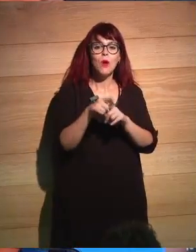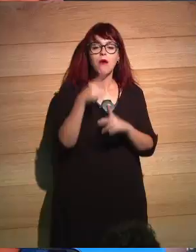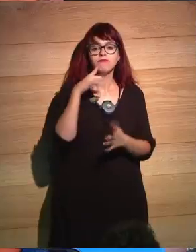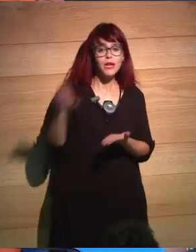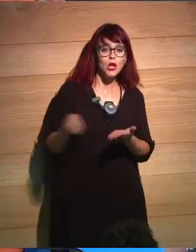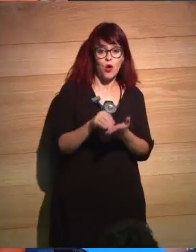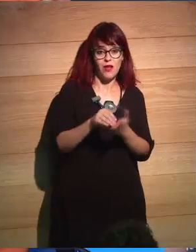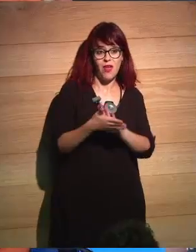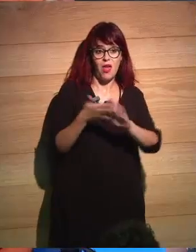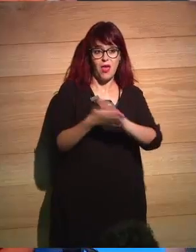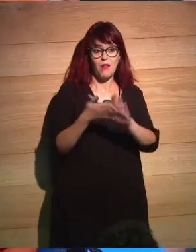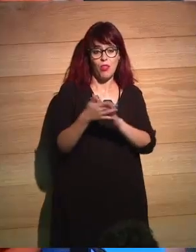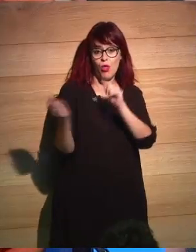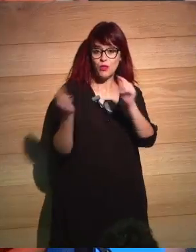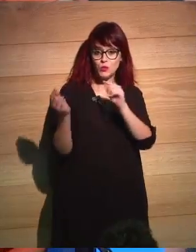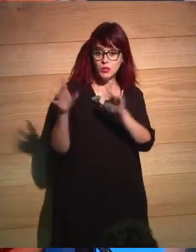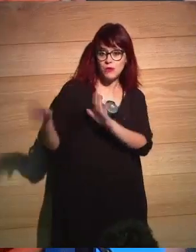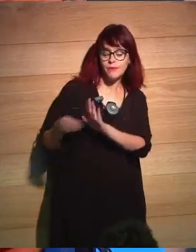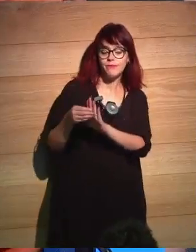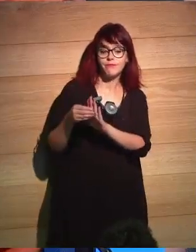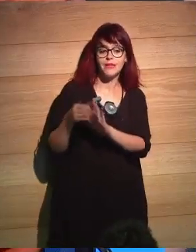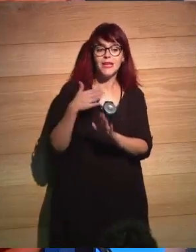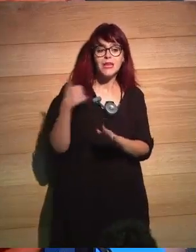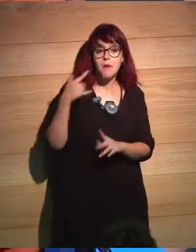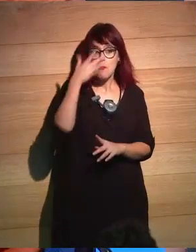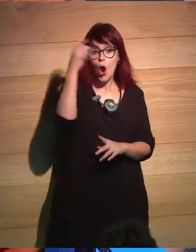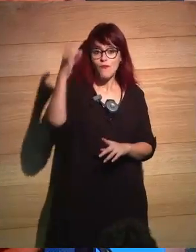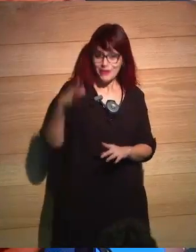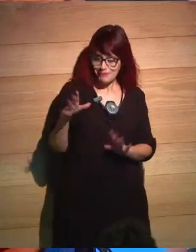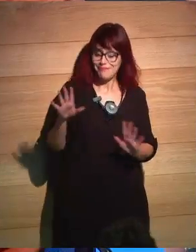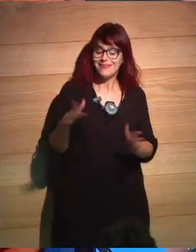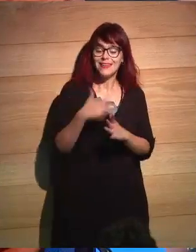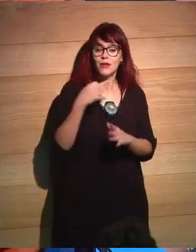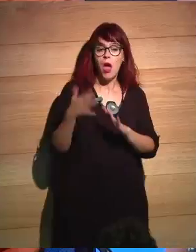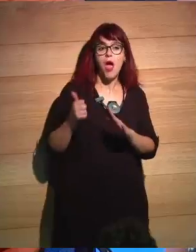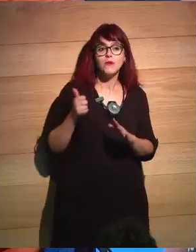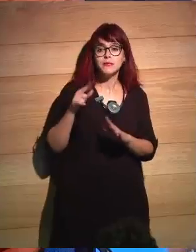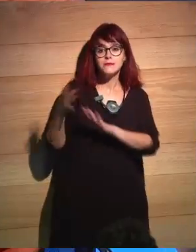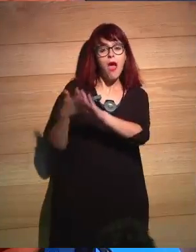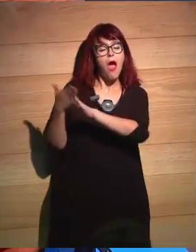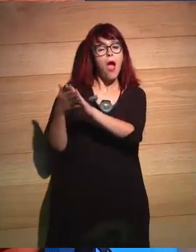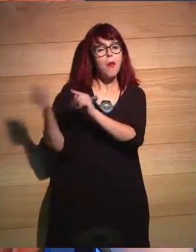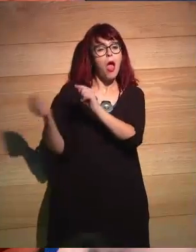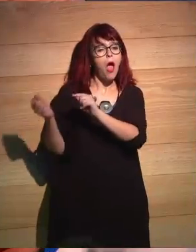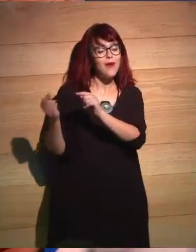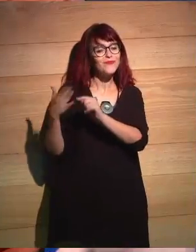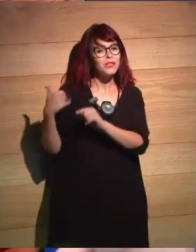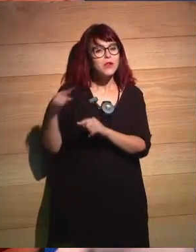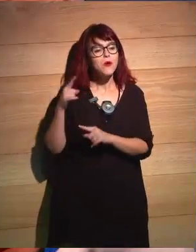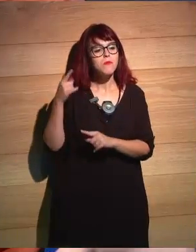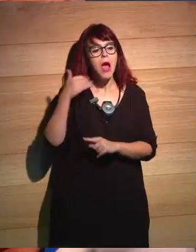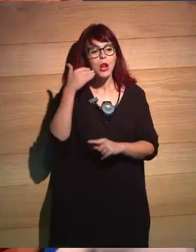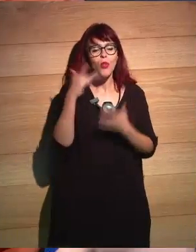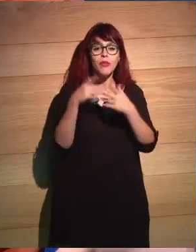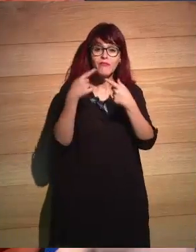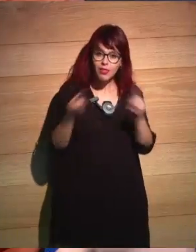start talking about this, I would like to say something about what has been discussed based on what you have said.